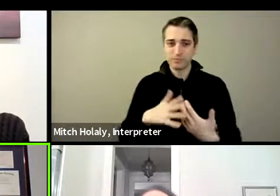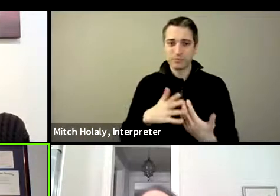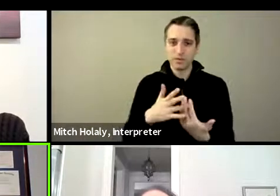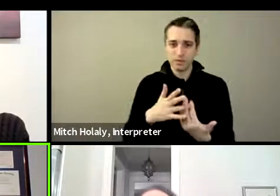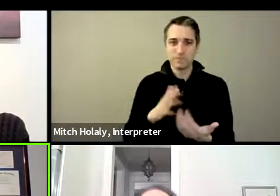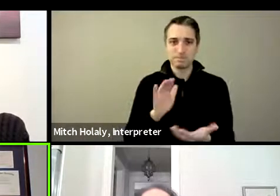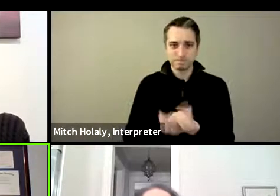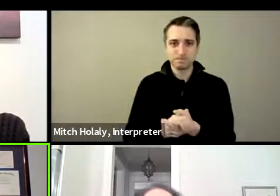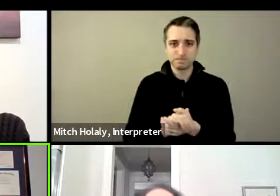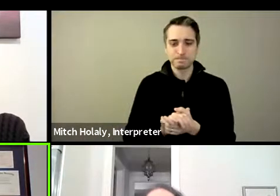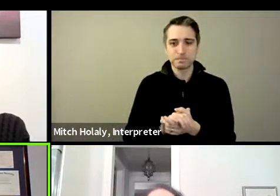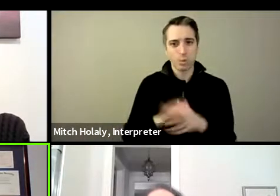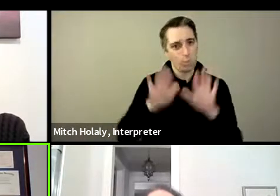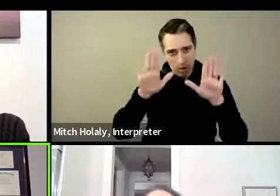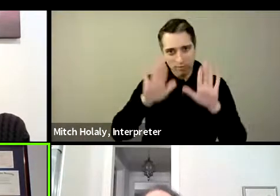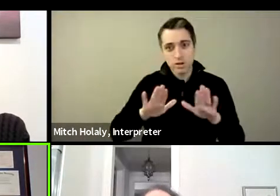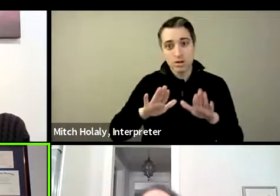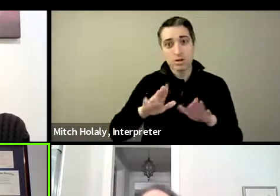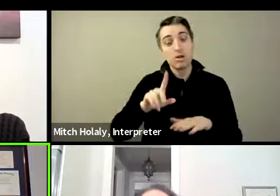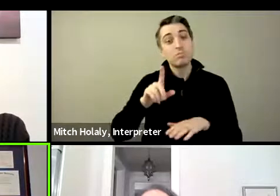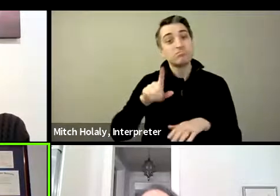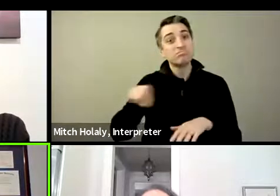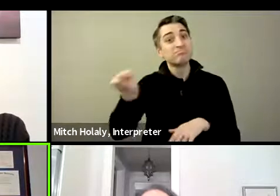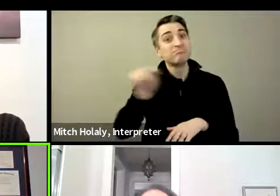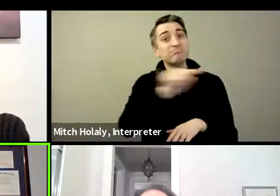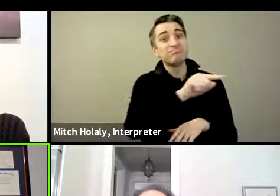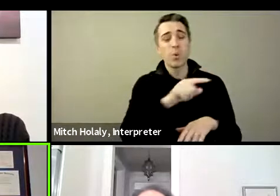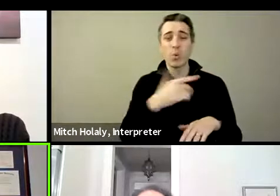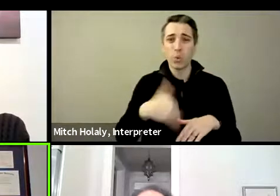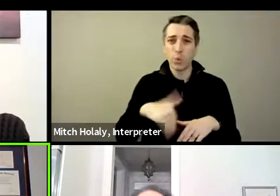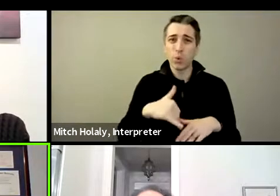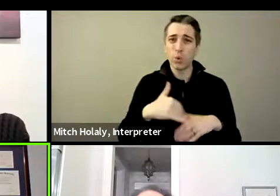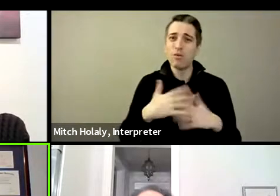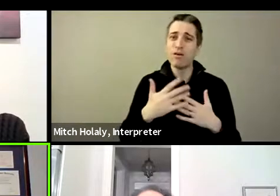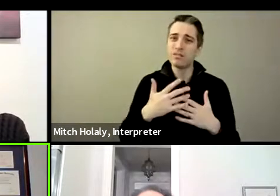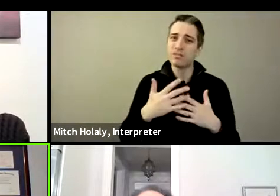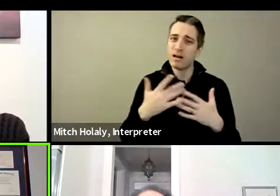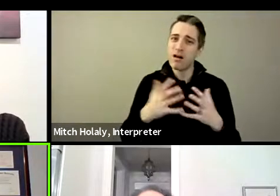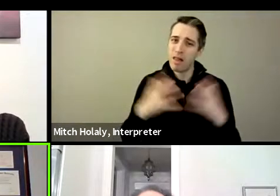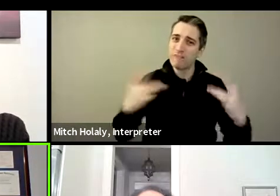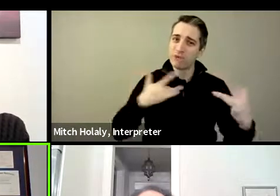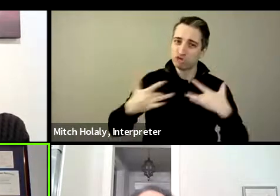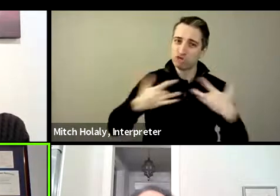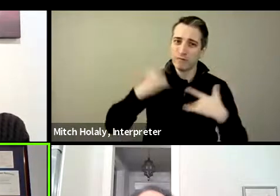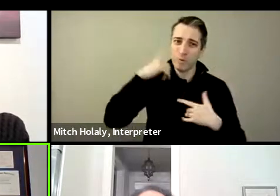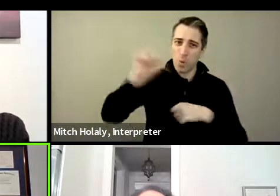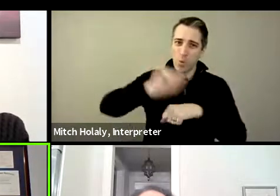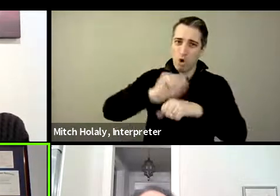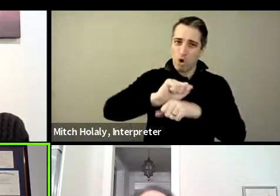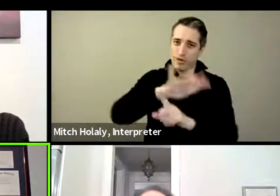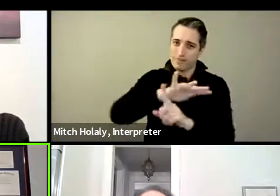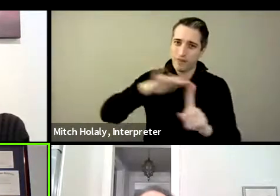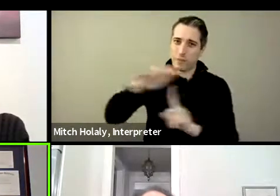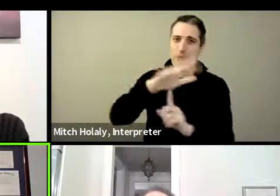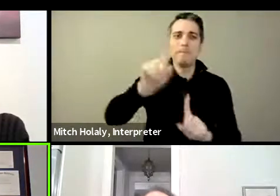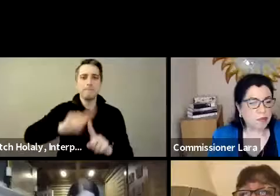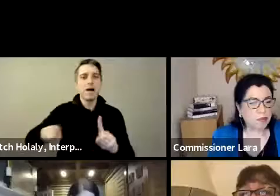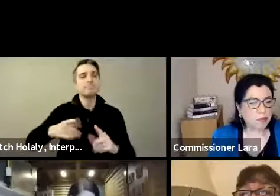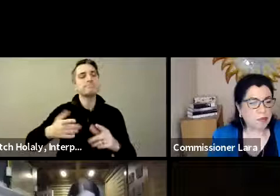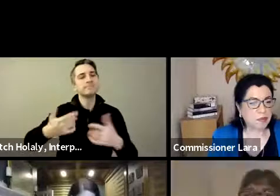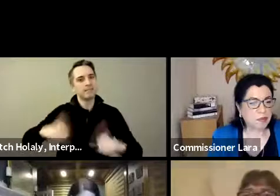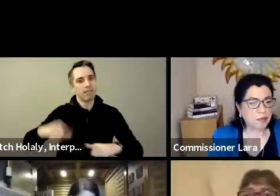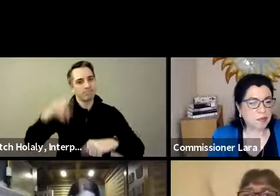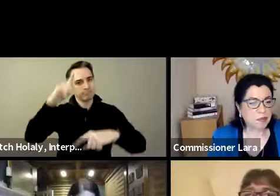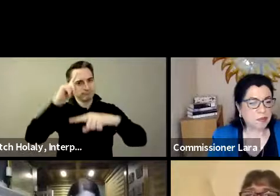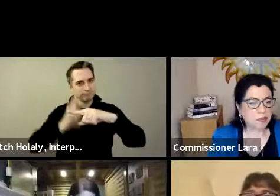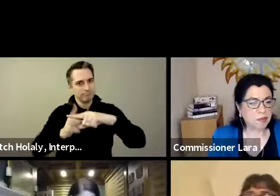that. They expressed deep concern with the work environment, but it remained very positive about ways we could do better.